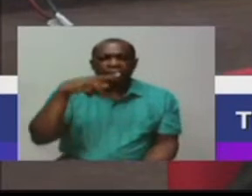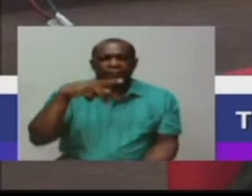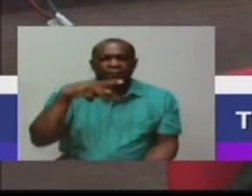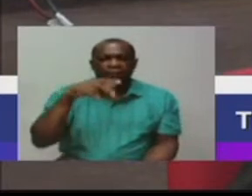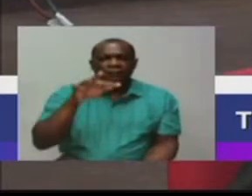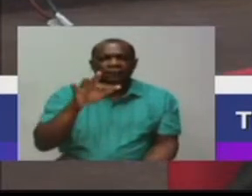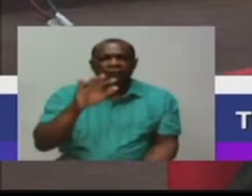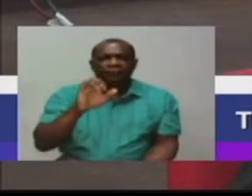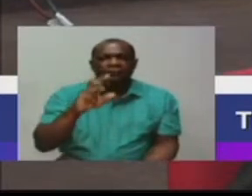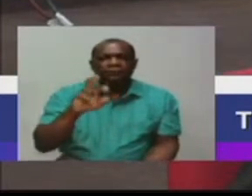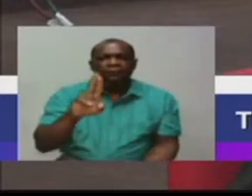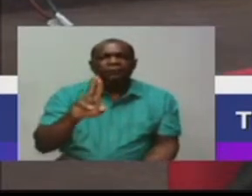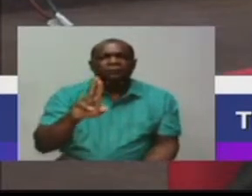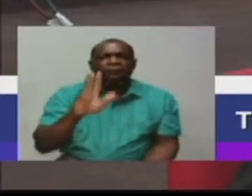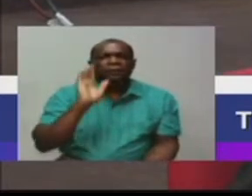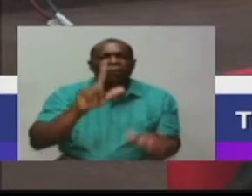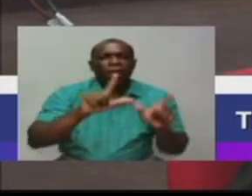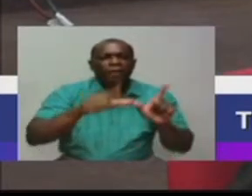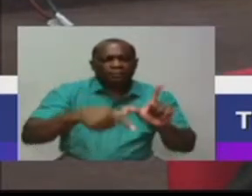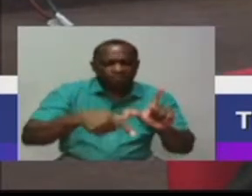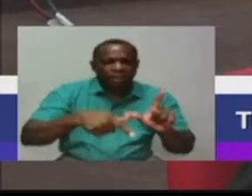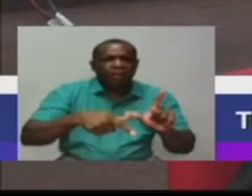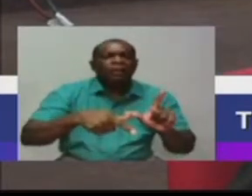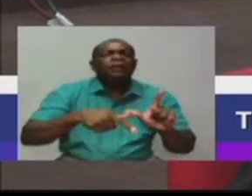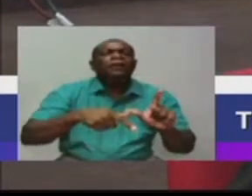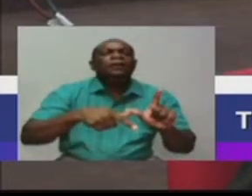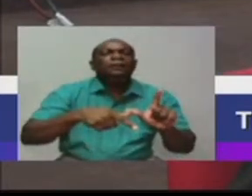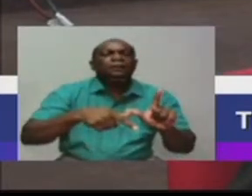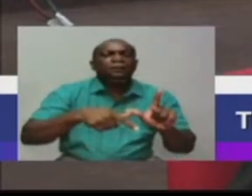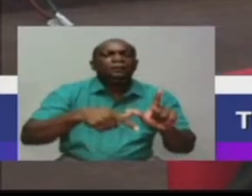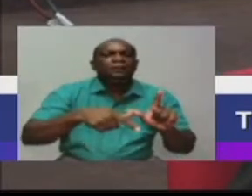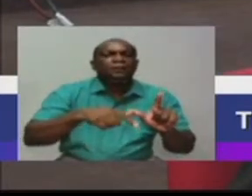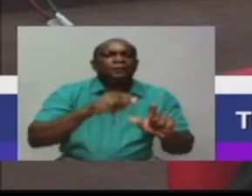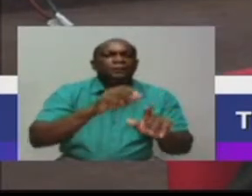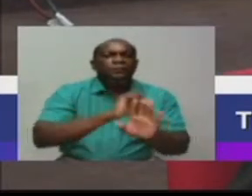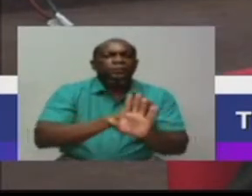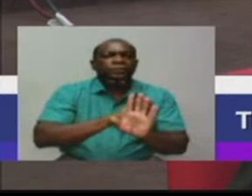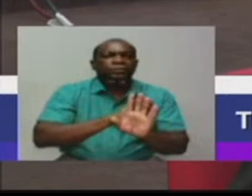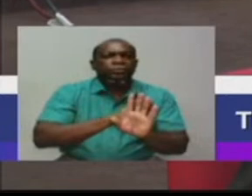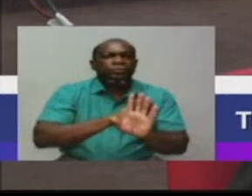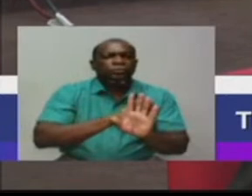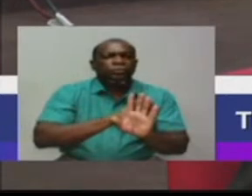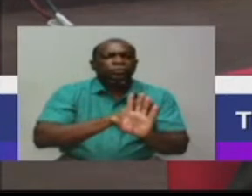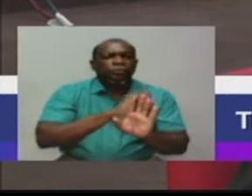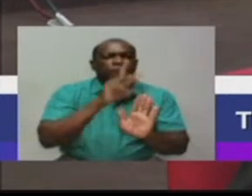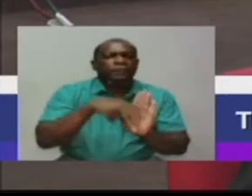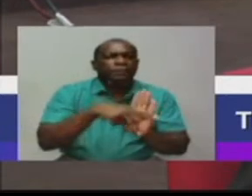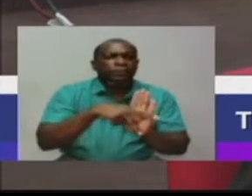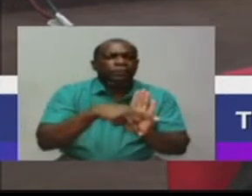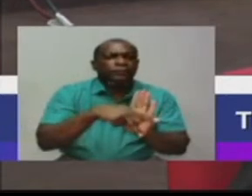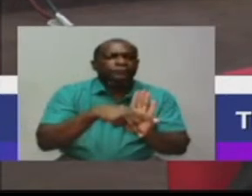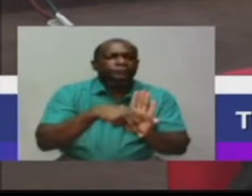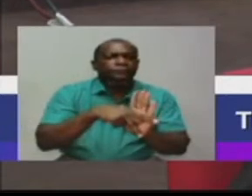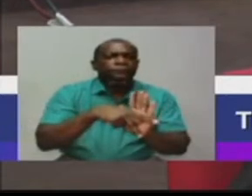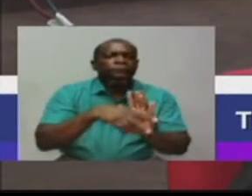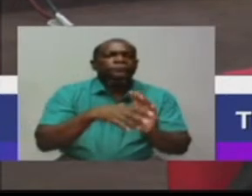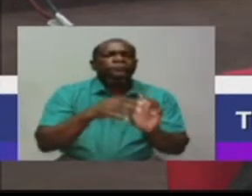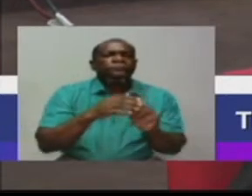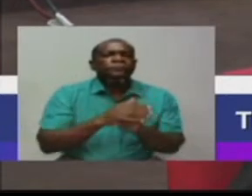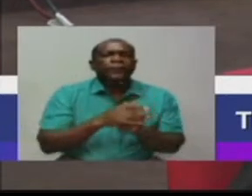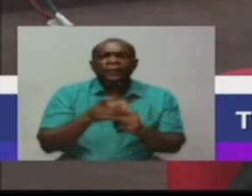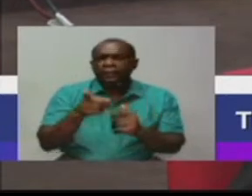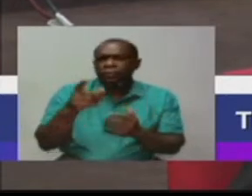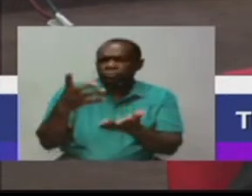Canada, the AstraZeneca from Canada, about 31,000 of them expiring soon as well. What is happening